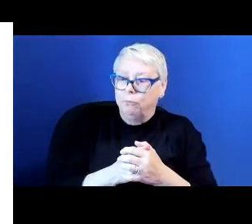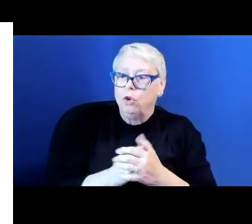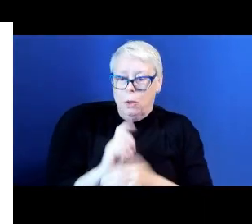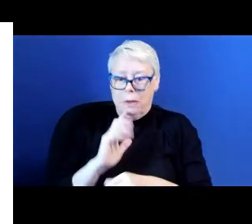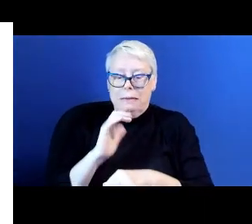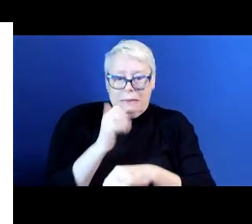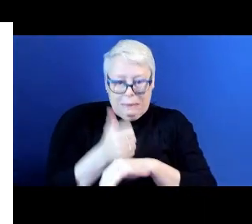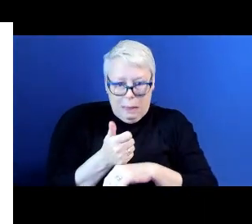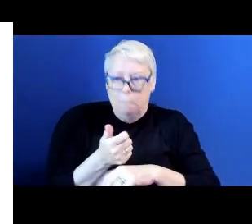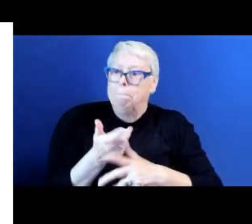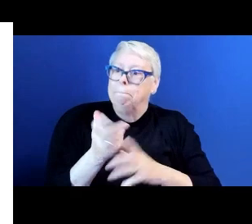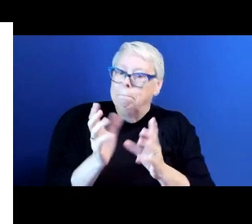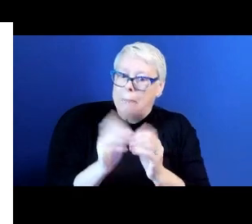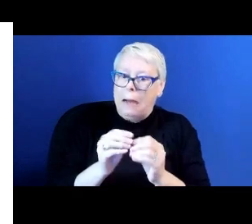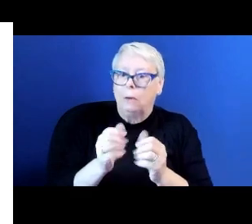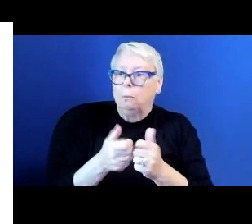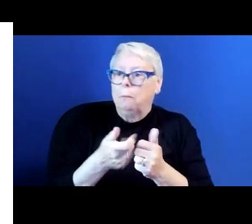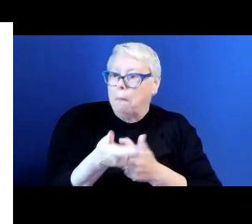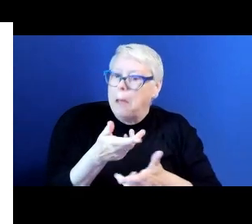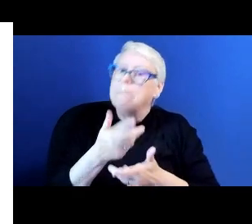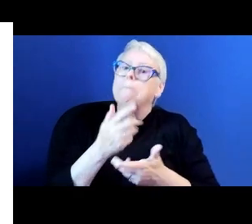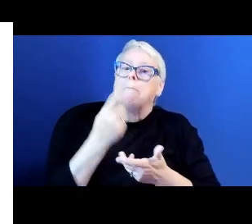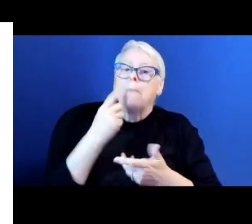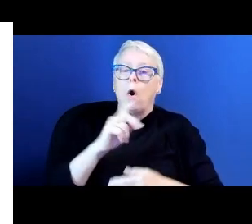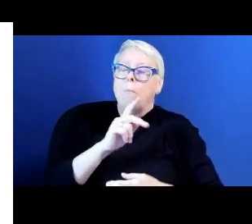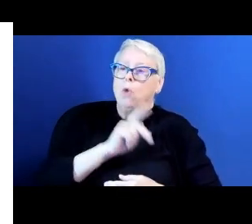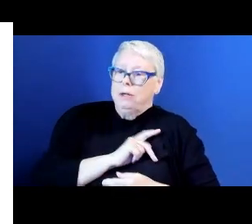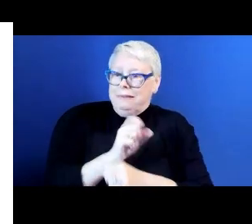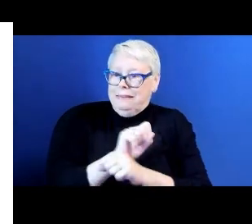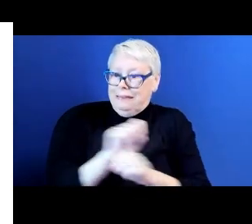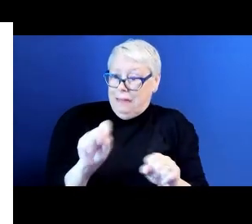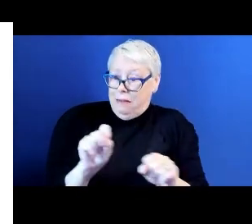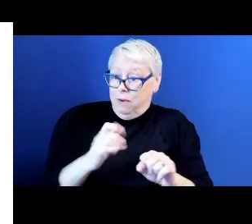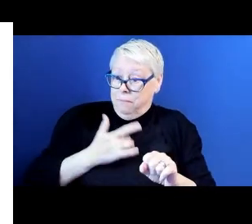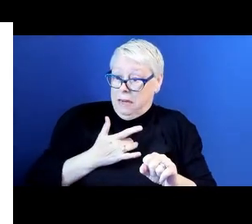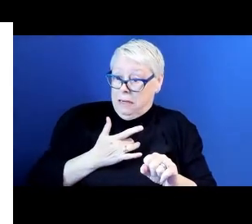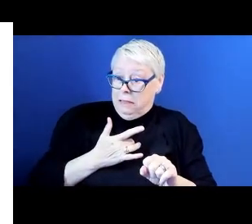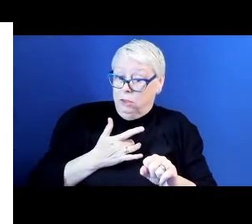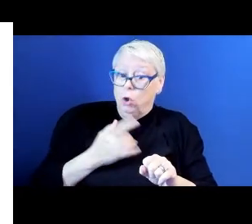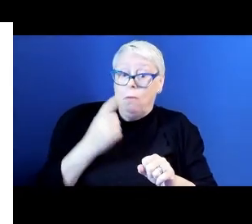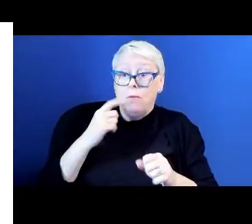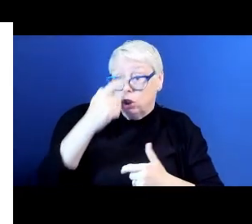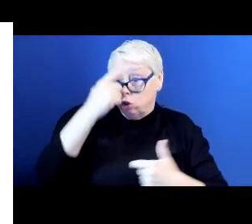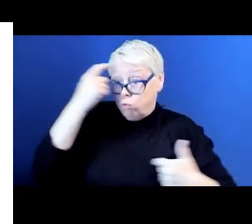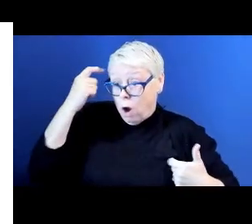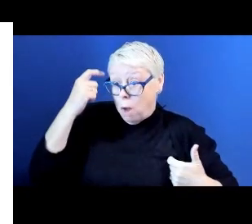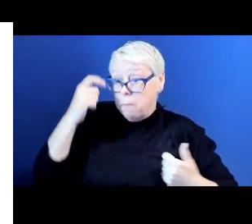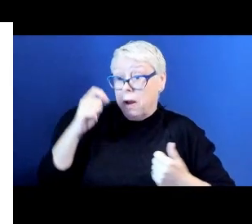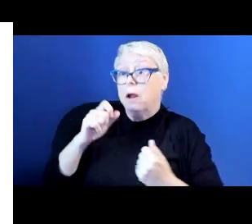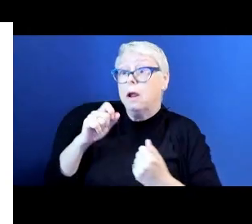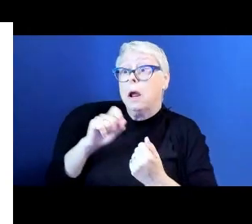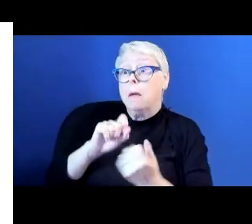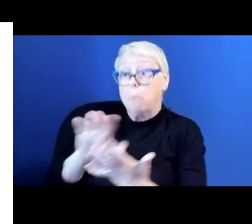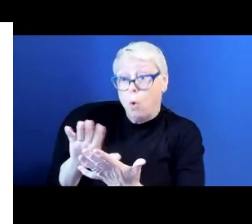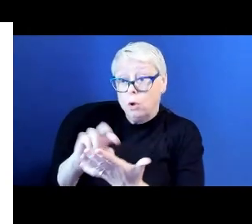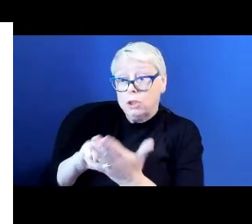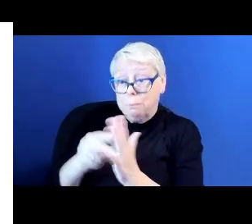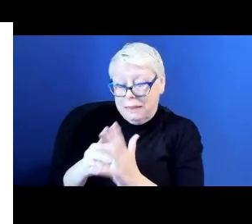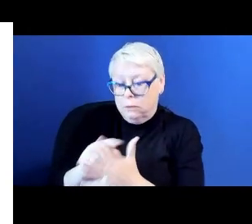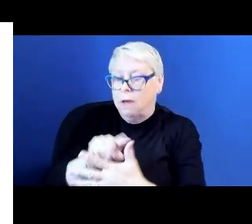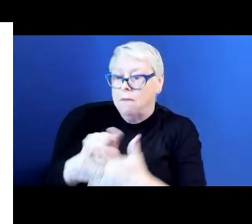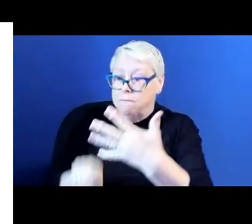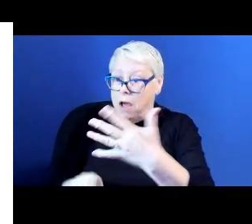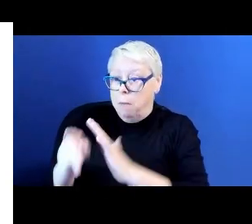conditions of emotional and personal safety. To take a trauma-informed approach, follow these 5